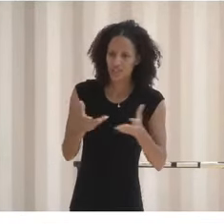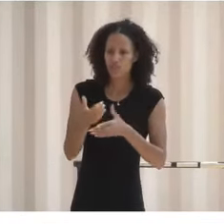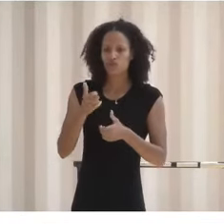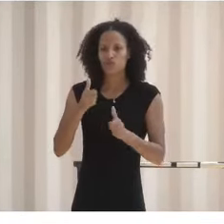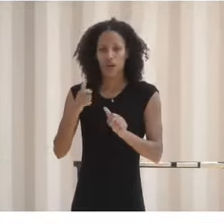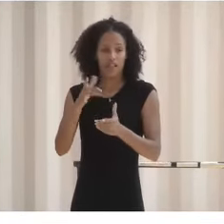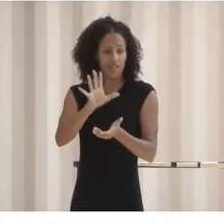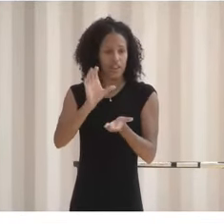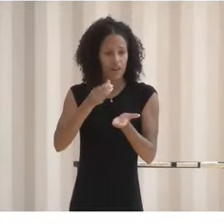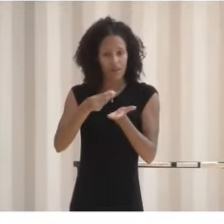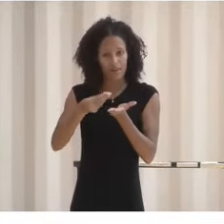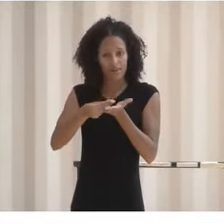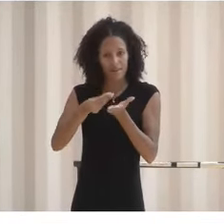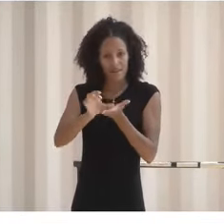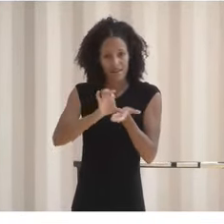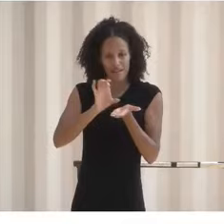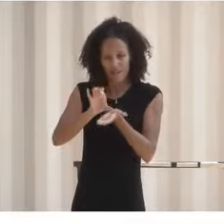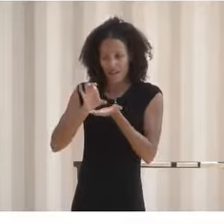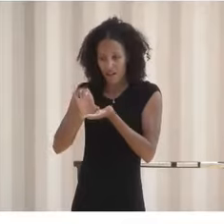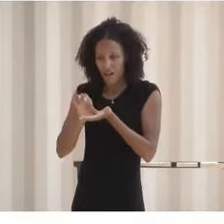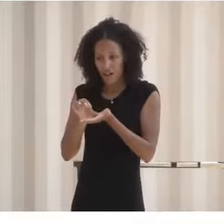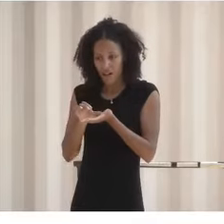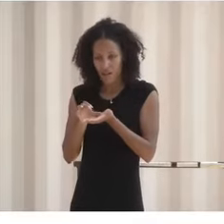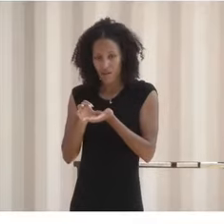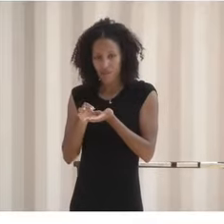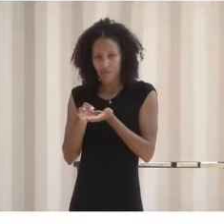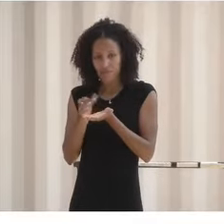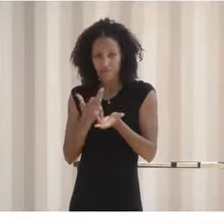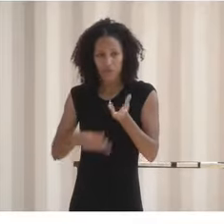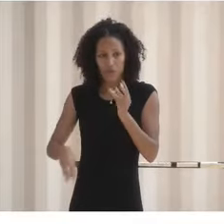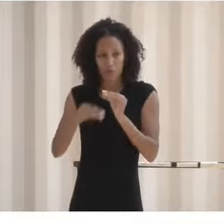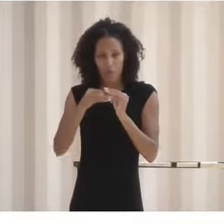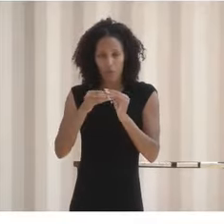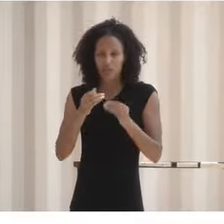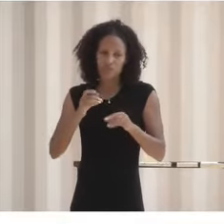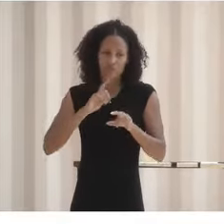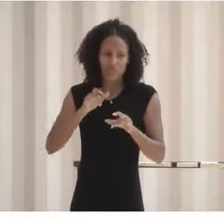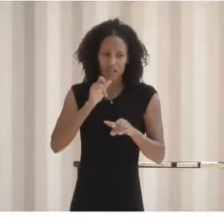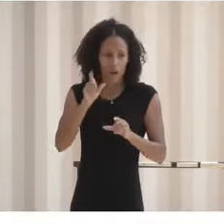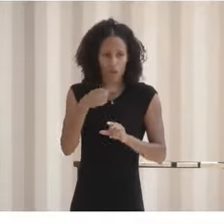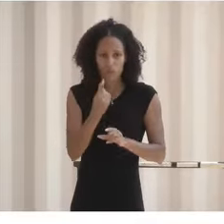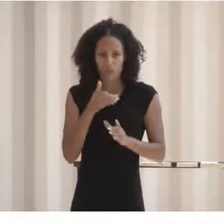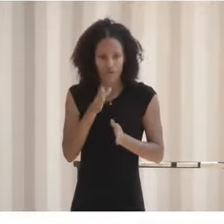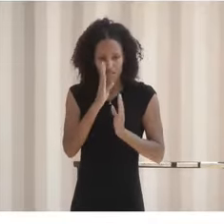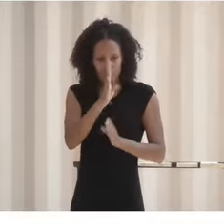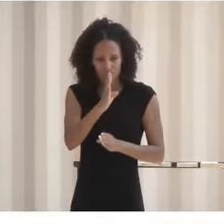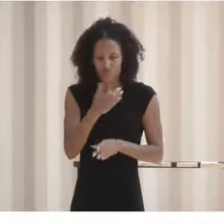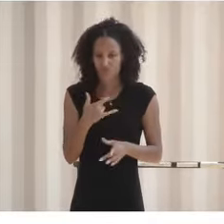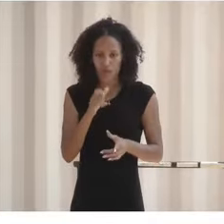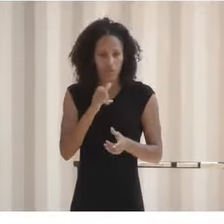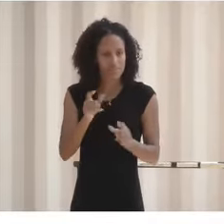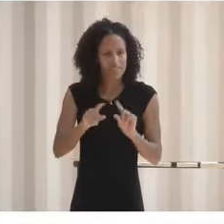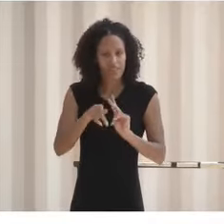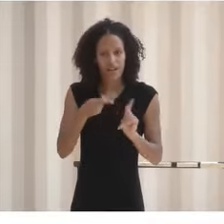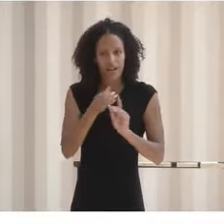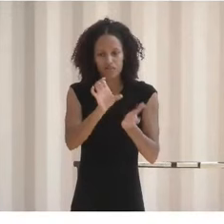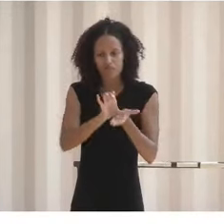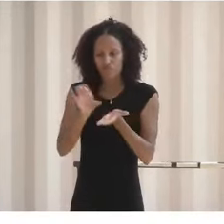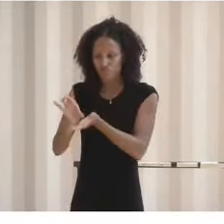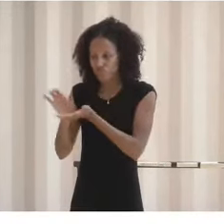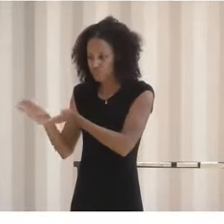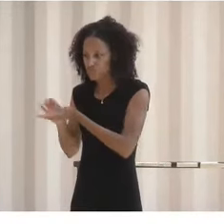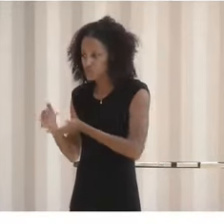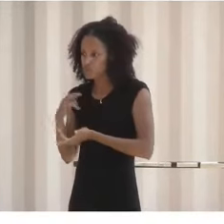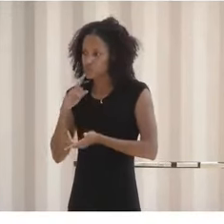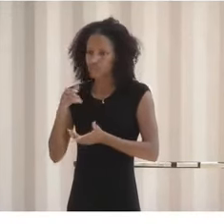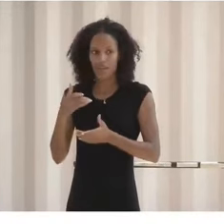extra income or the income they're earning from all these other sources of income to improve their livelihood